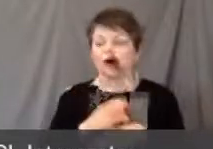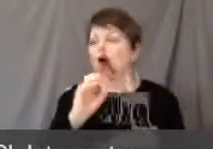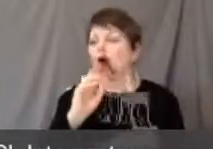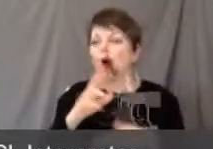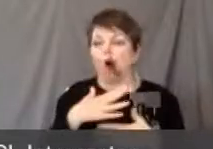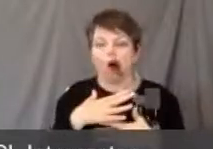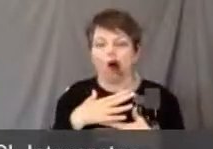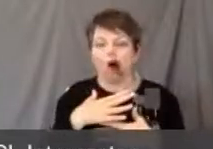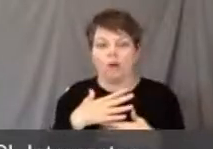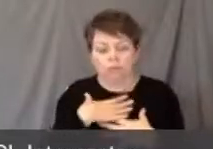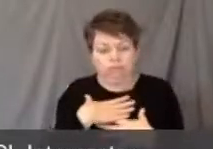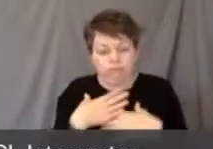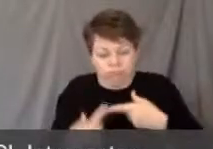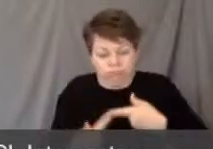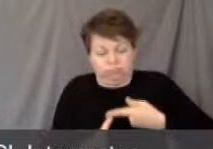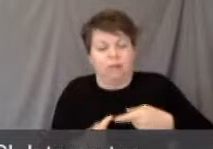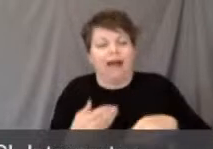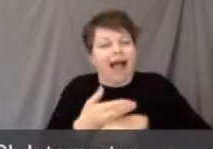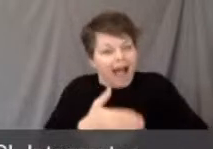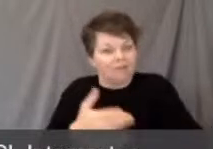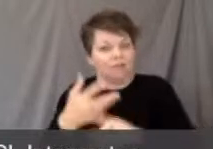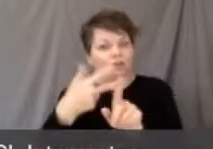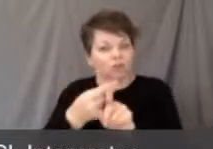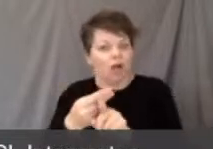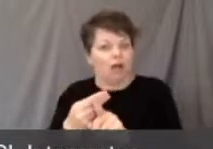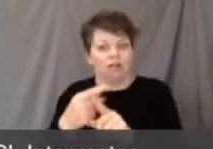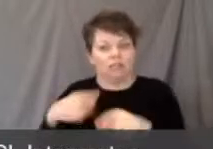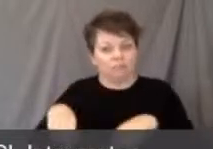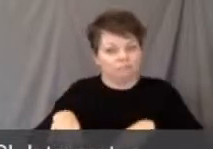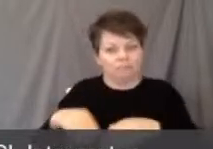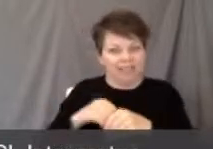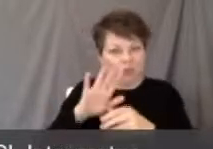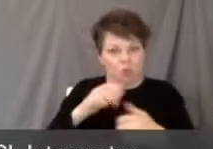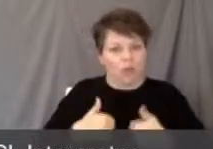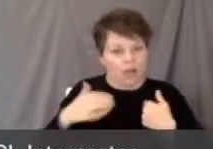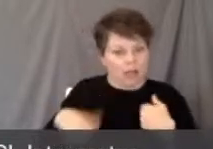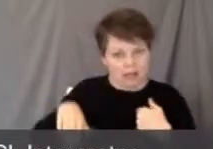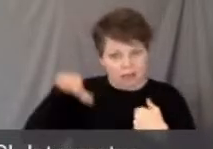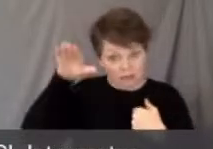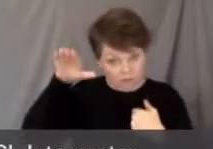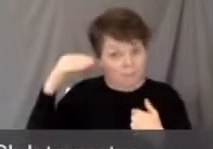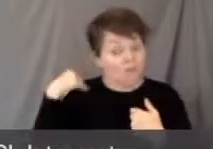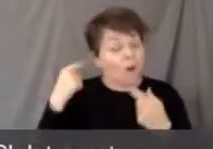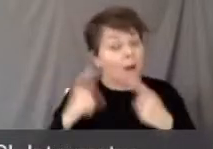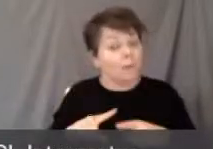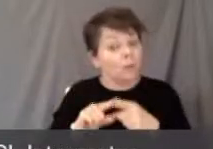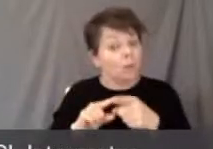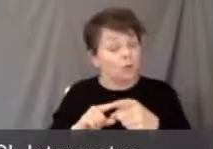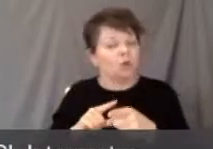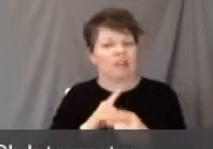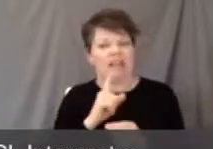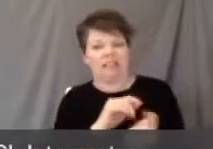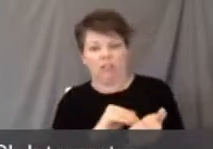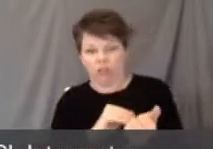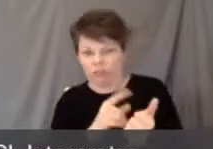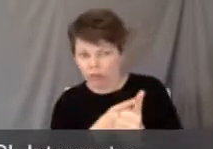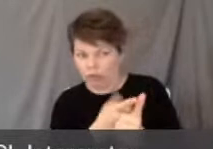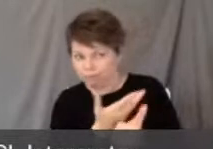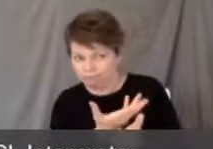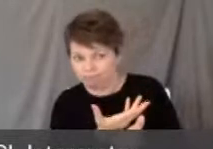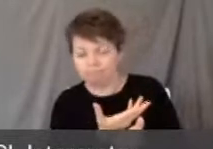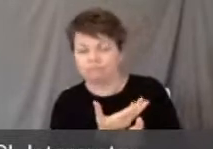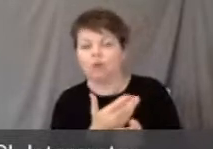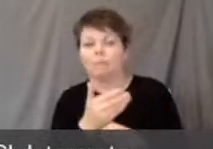after getting an injectable medicine or vaccines, I would be sure to notify your healthcare provider before getting this